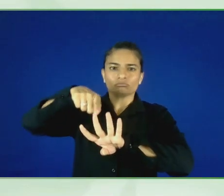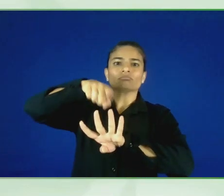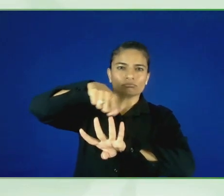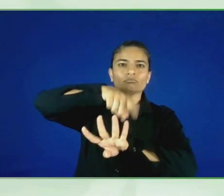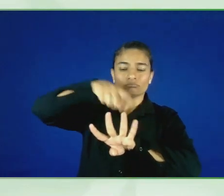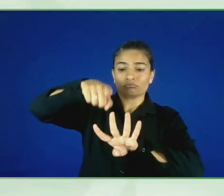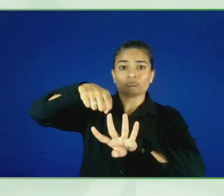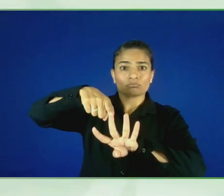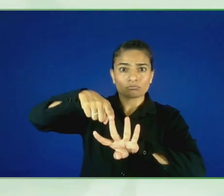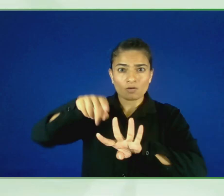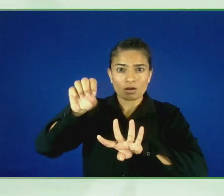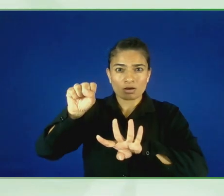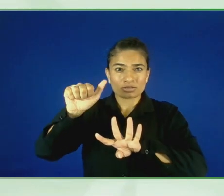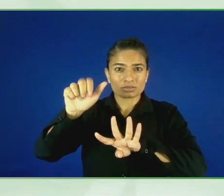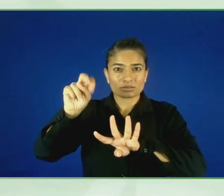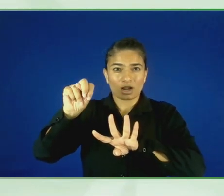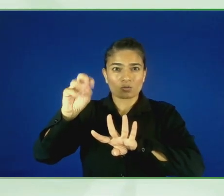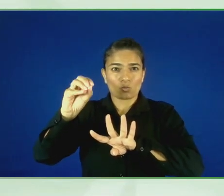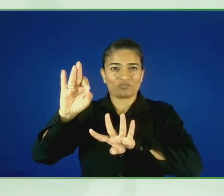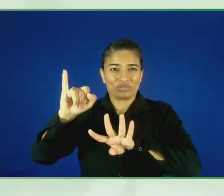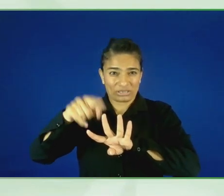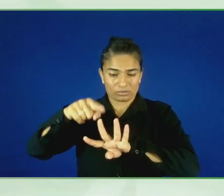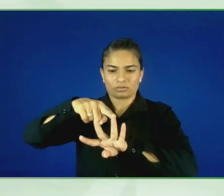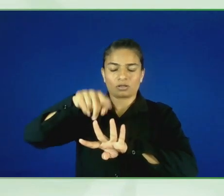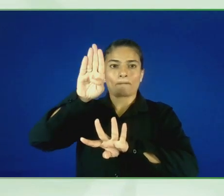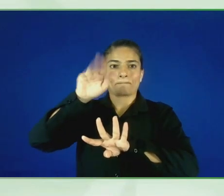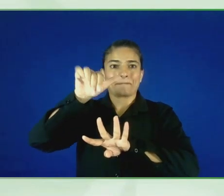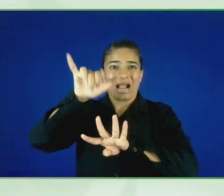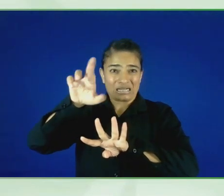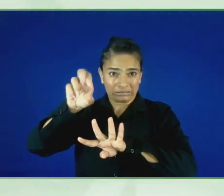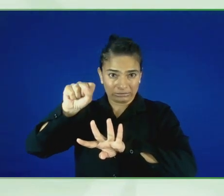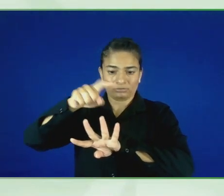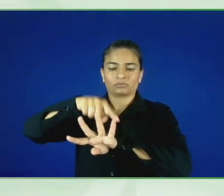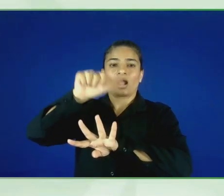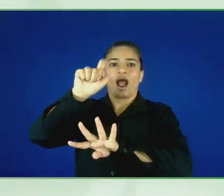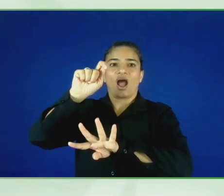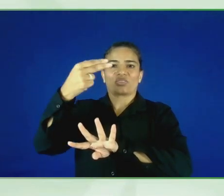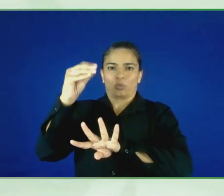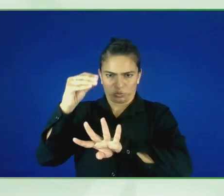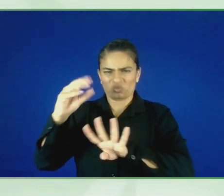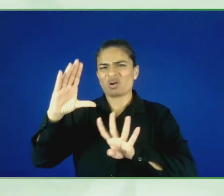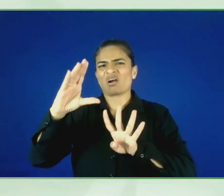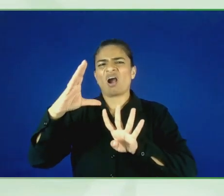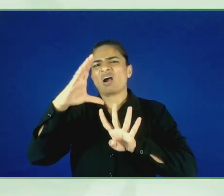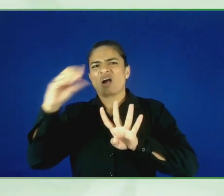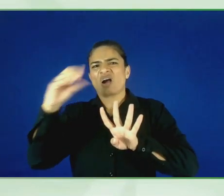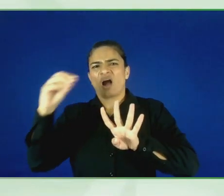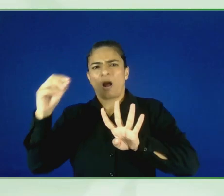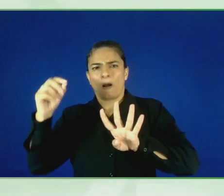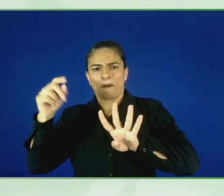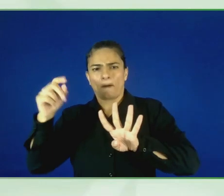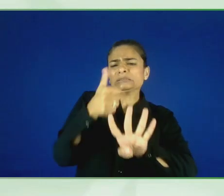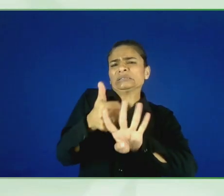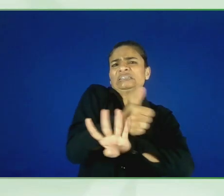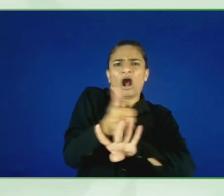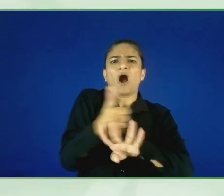Bayer, and Atos. So I'll let them introduce themselves, and if you may, and we'll start with you, Wolfgang, introduce